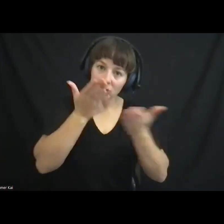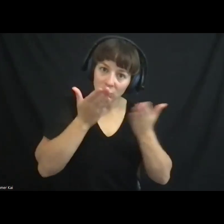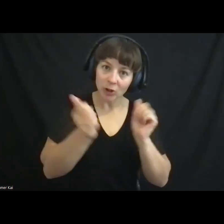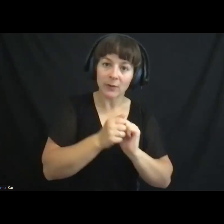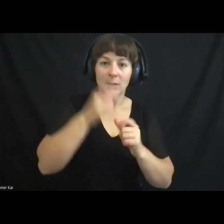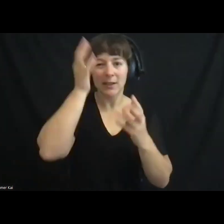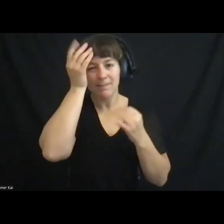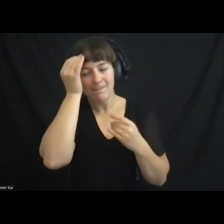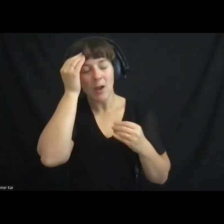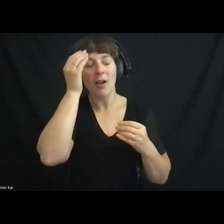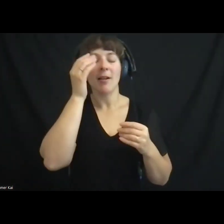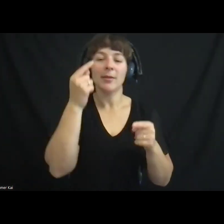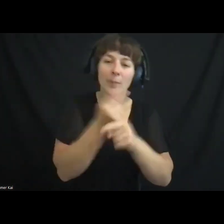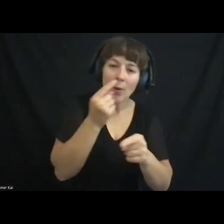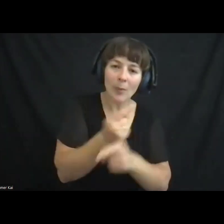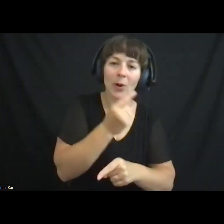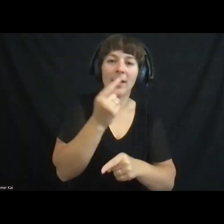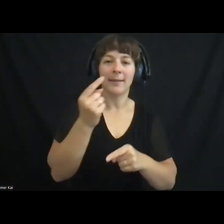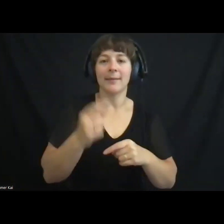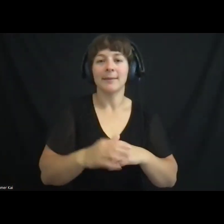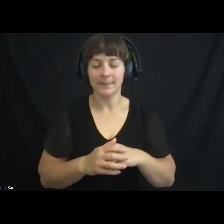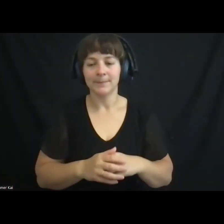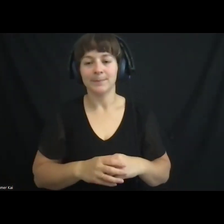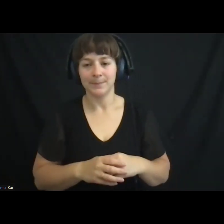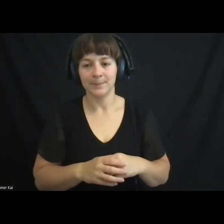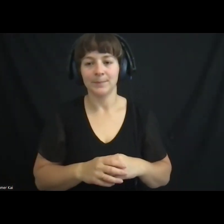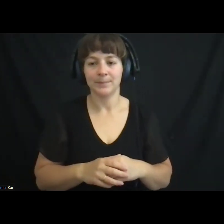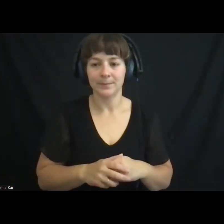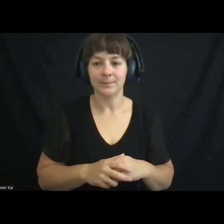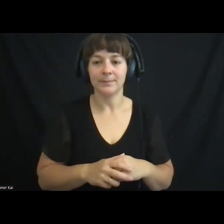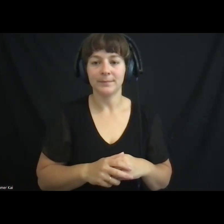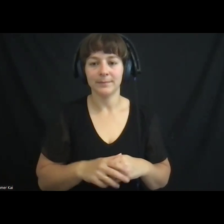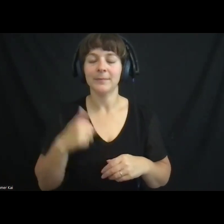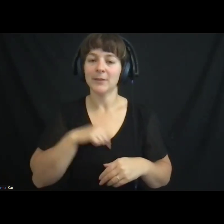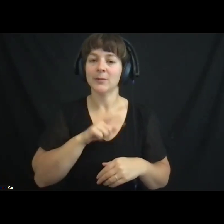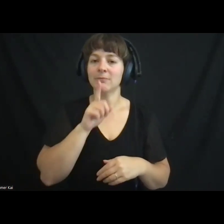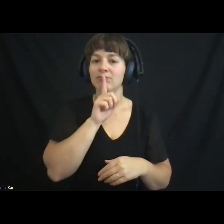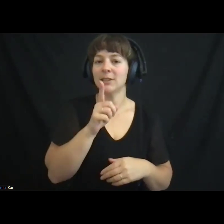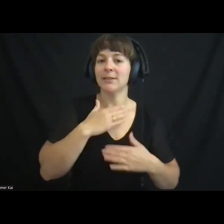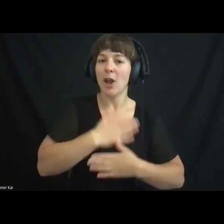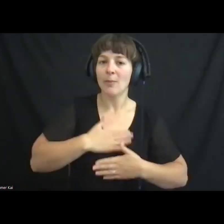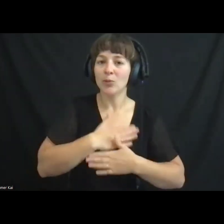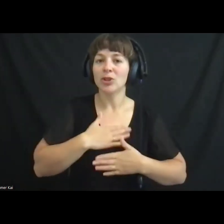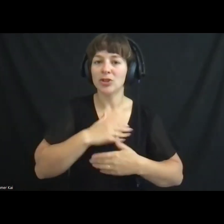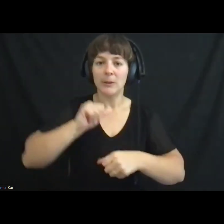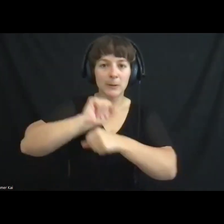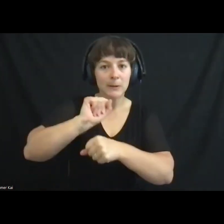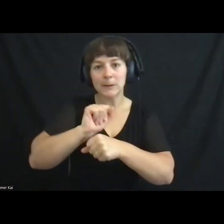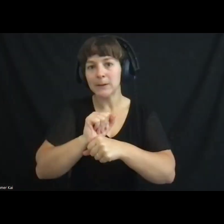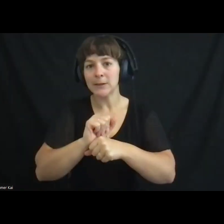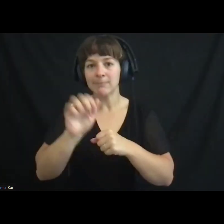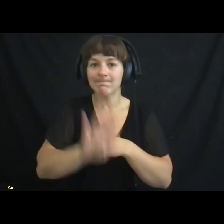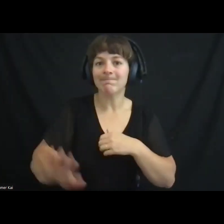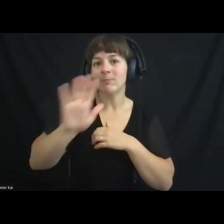thoughtful and appropriate ways possible. So really appreciate all of the work that everybody in the